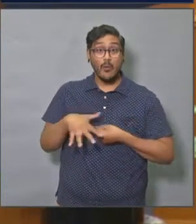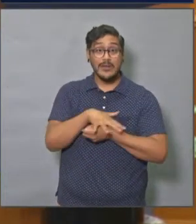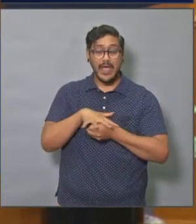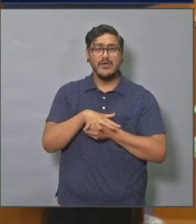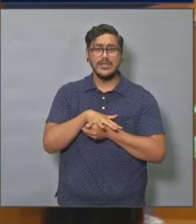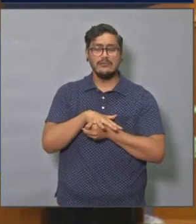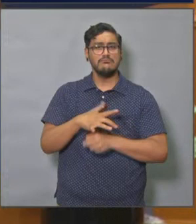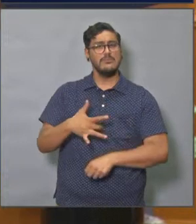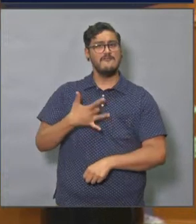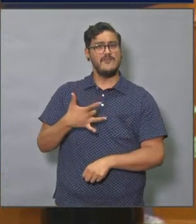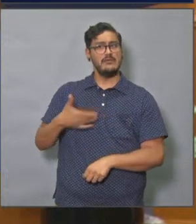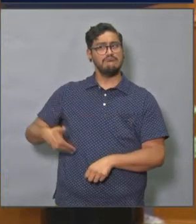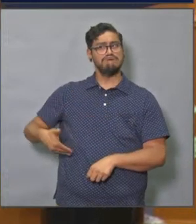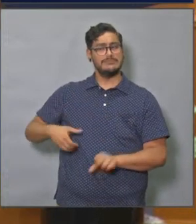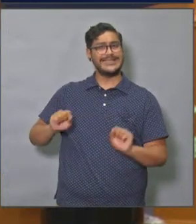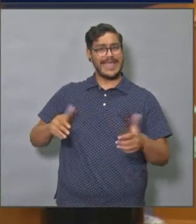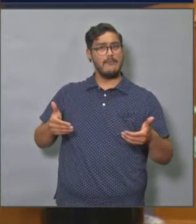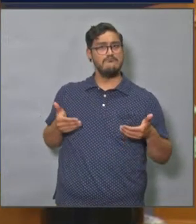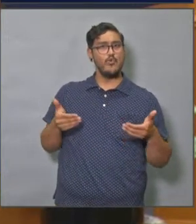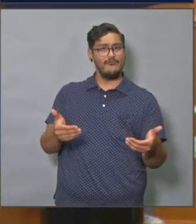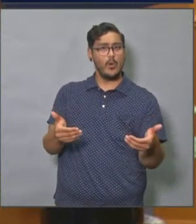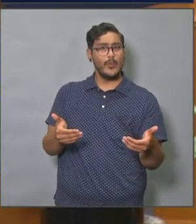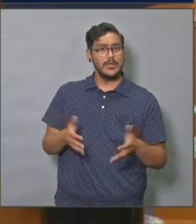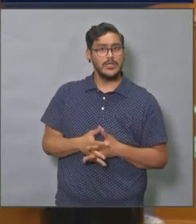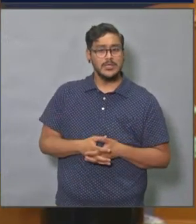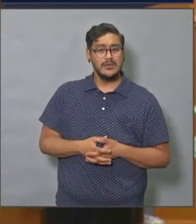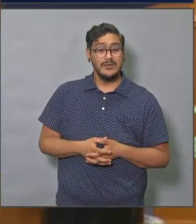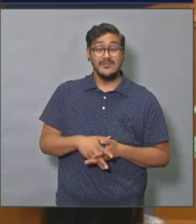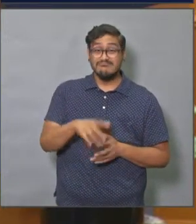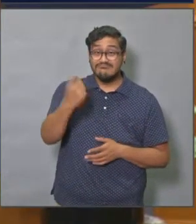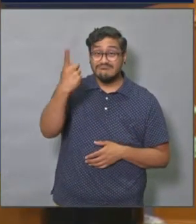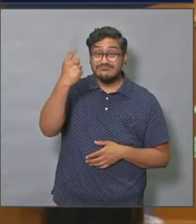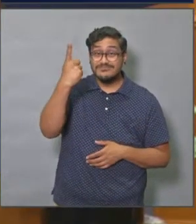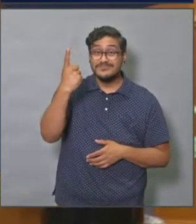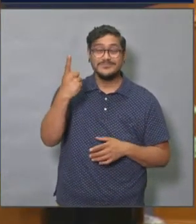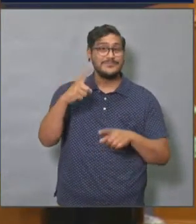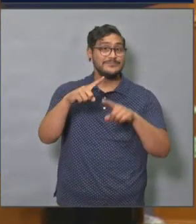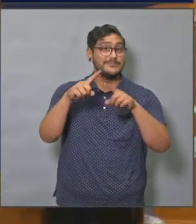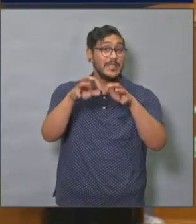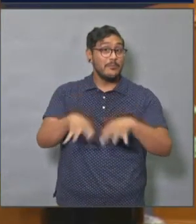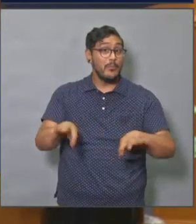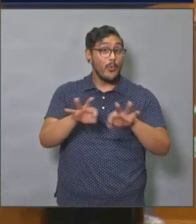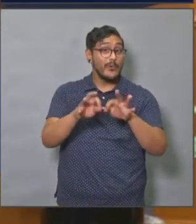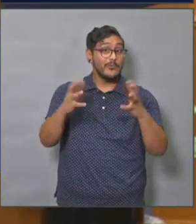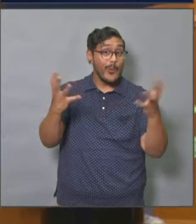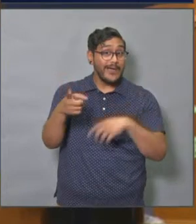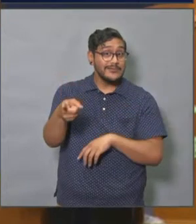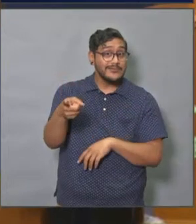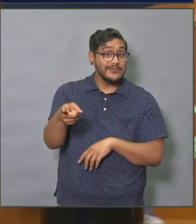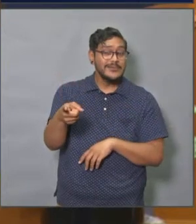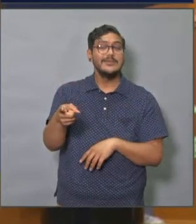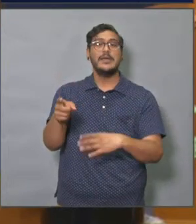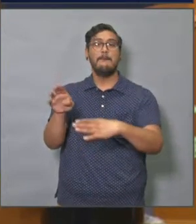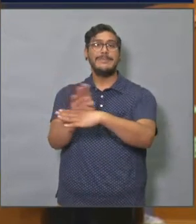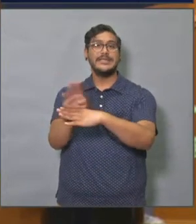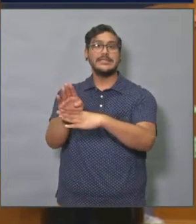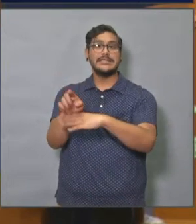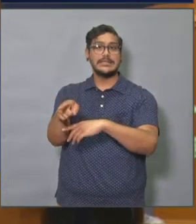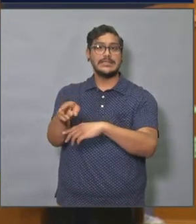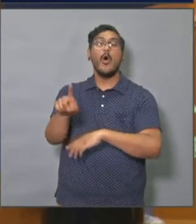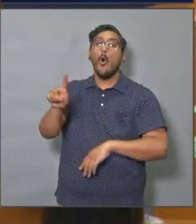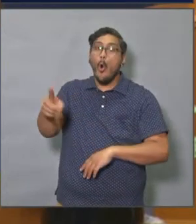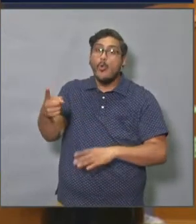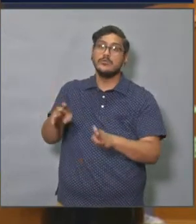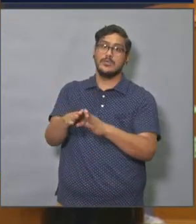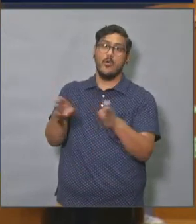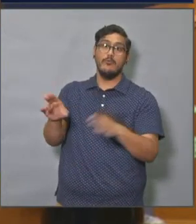move forward. Again, a lot rests on the ability of sectors to only reopen when they can adhere to